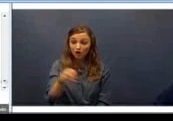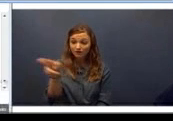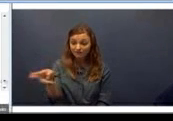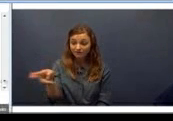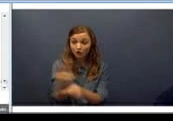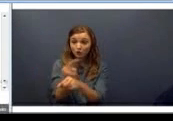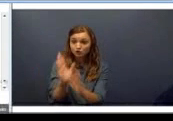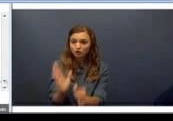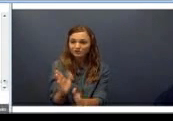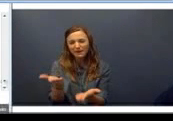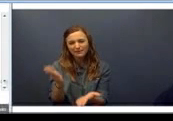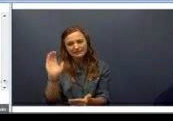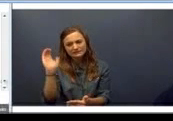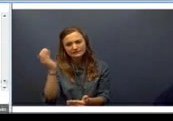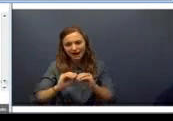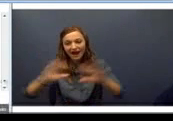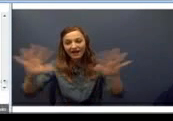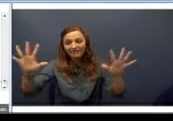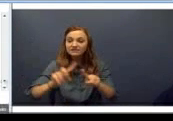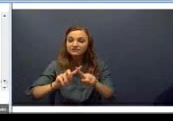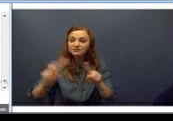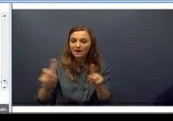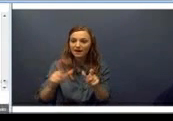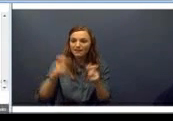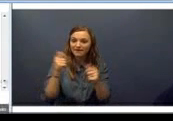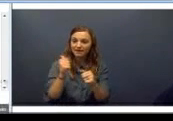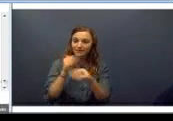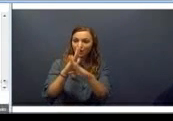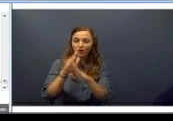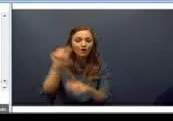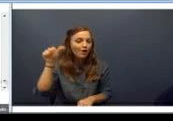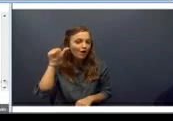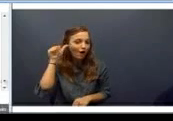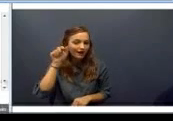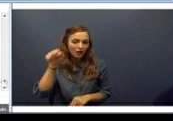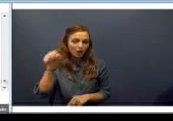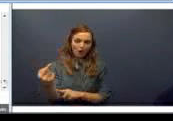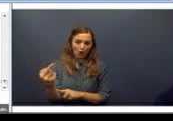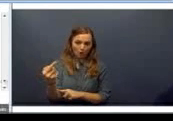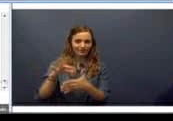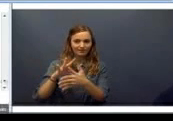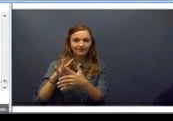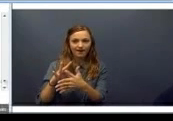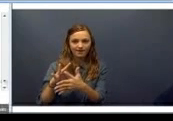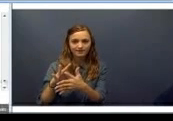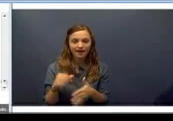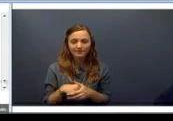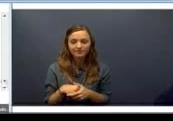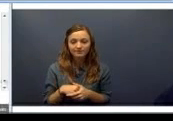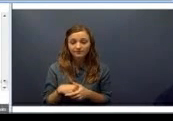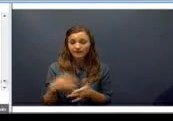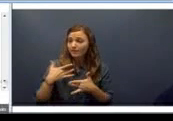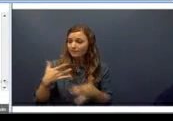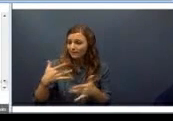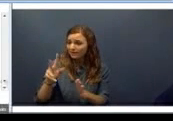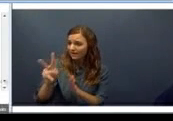For deaf and hard of hearing users, may seem obvious, but the big barrier is audio-only